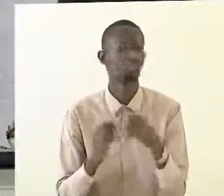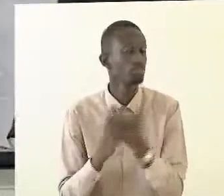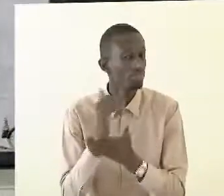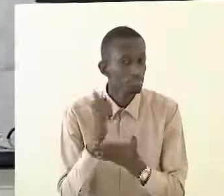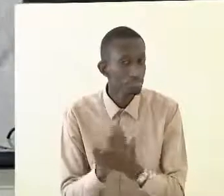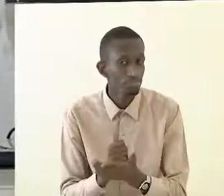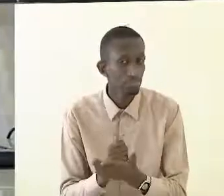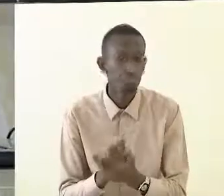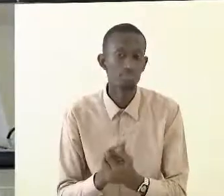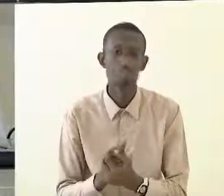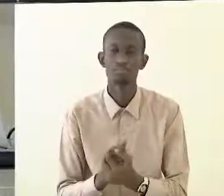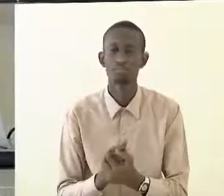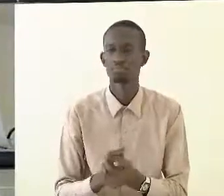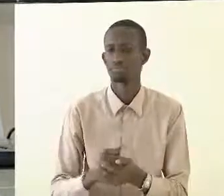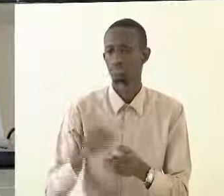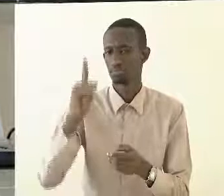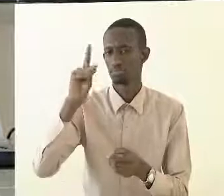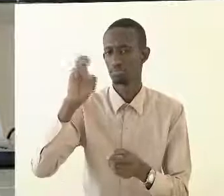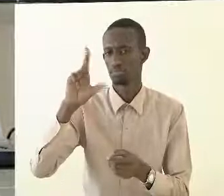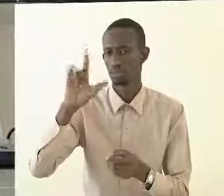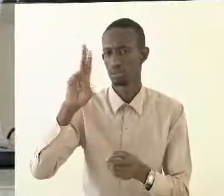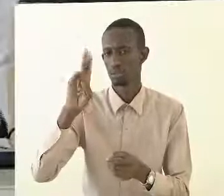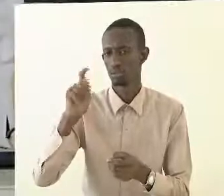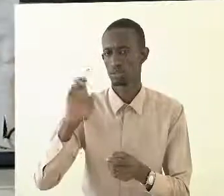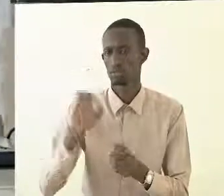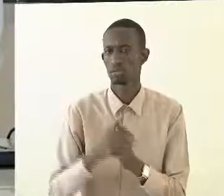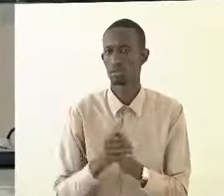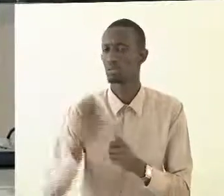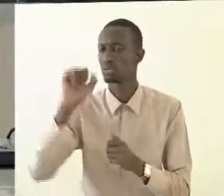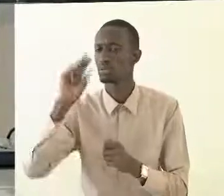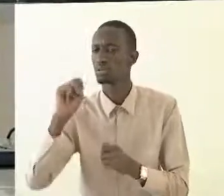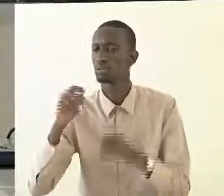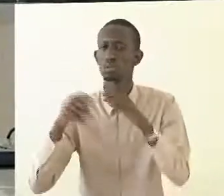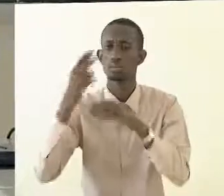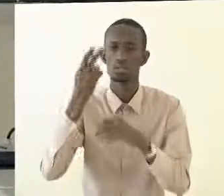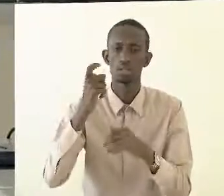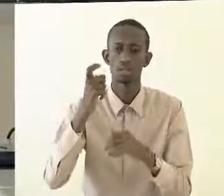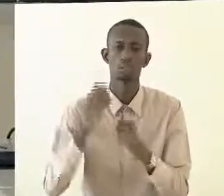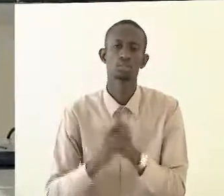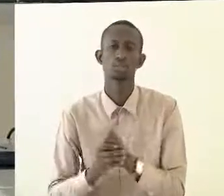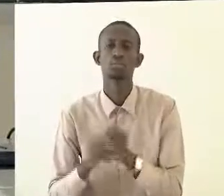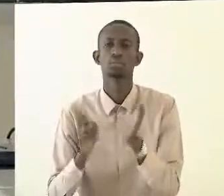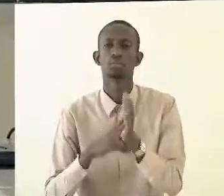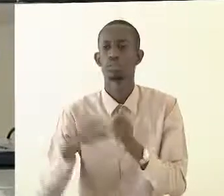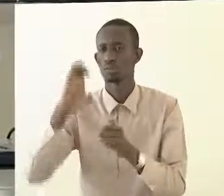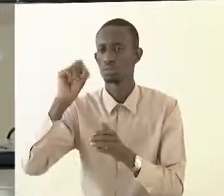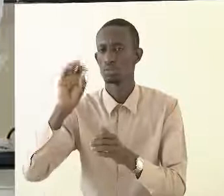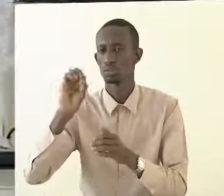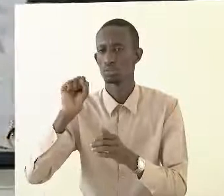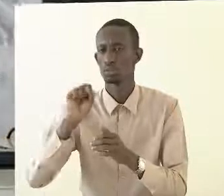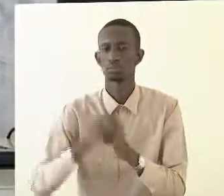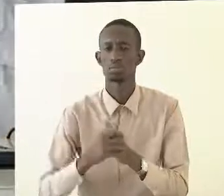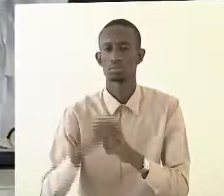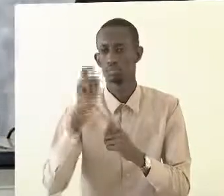Because the derivative of sine x is cosine x, isn't it?